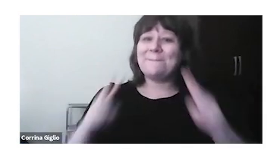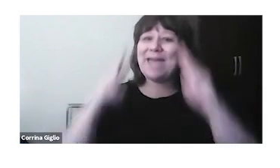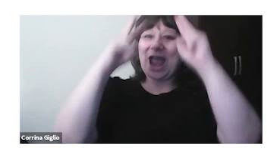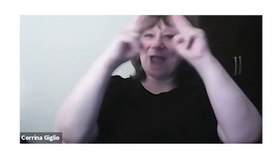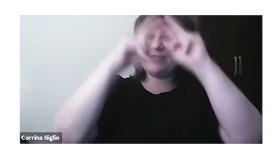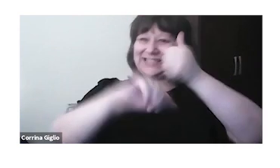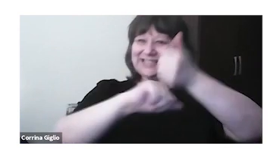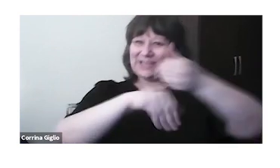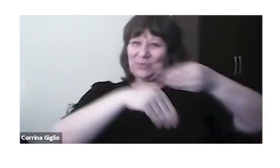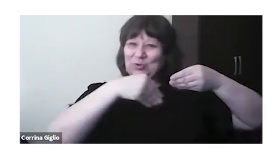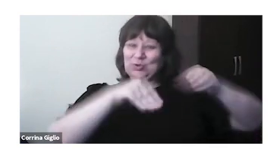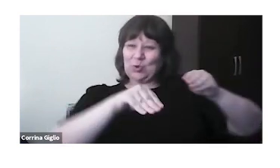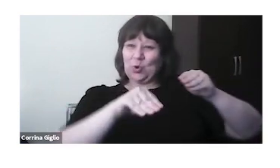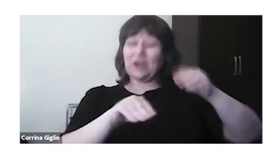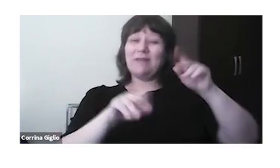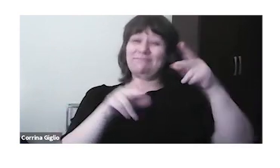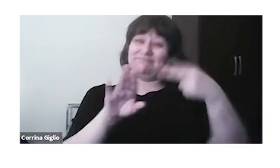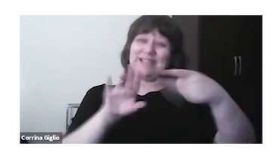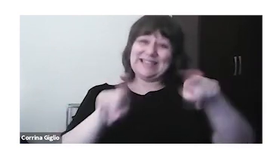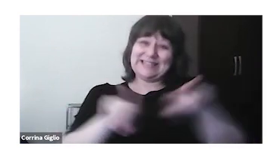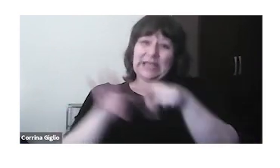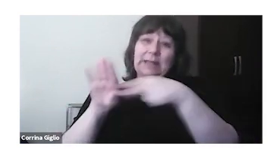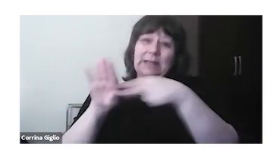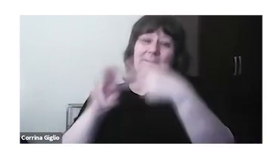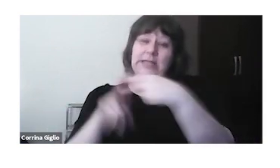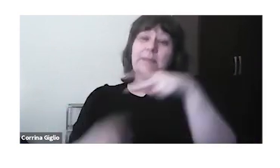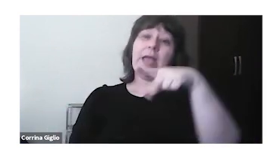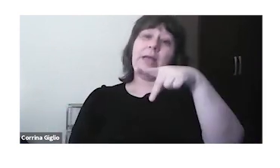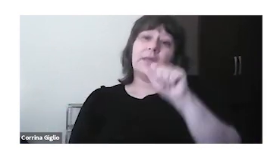his namesake. And Patrick Kelly was the first Black